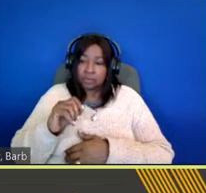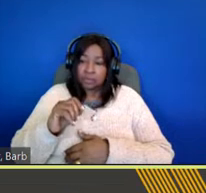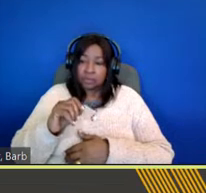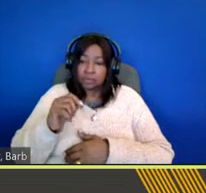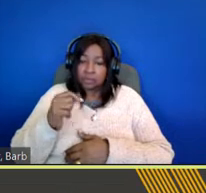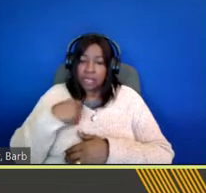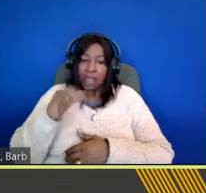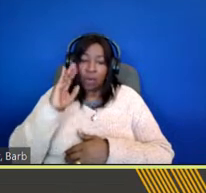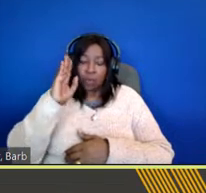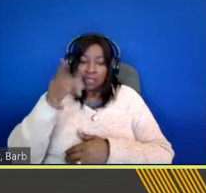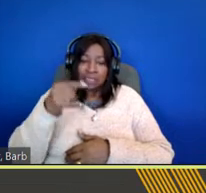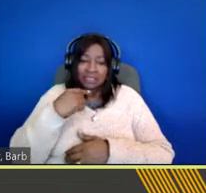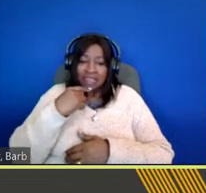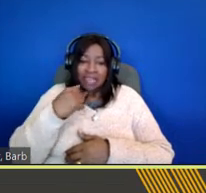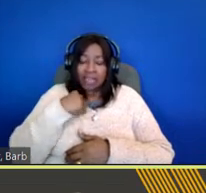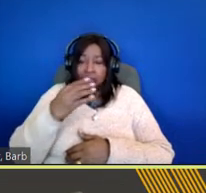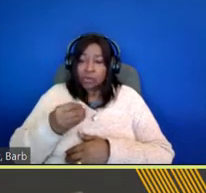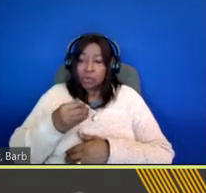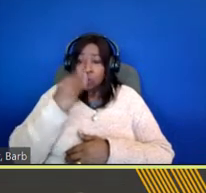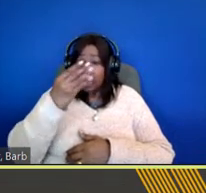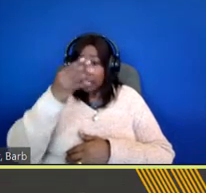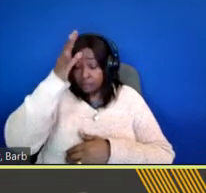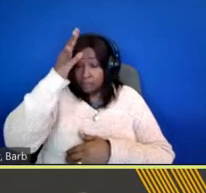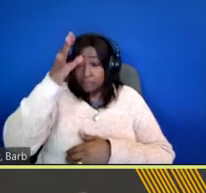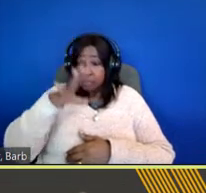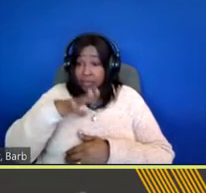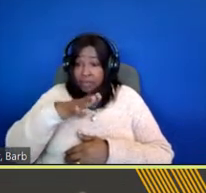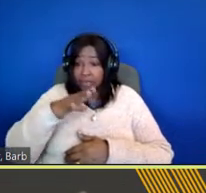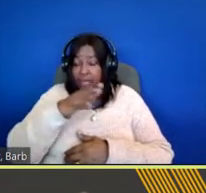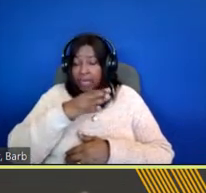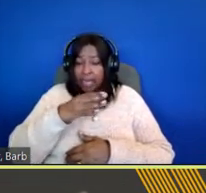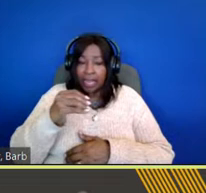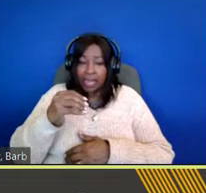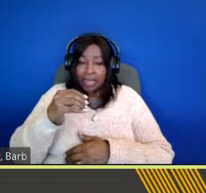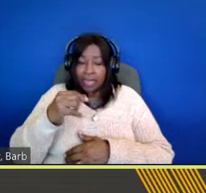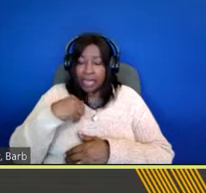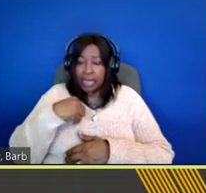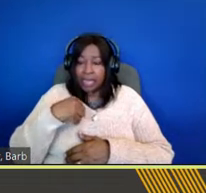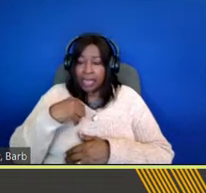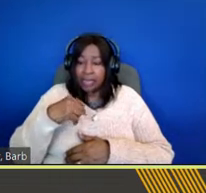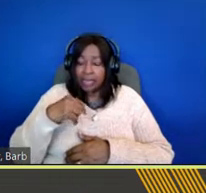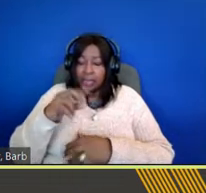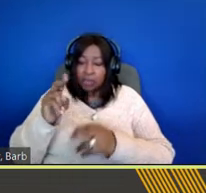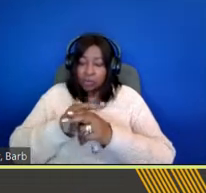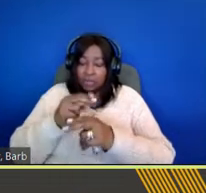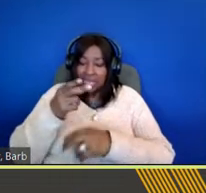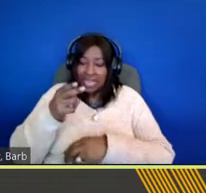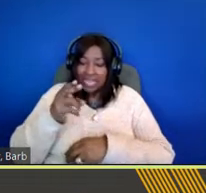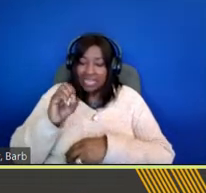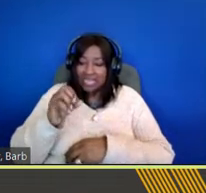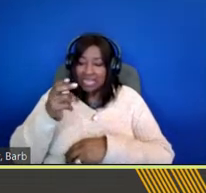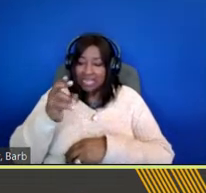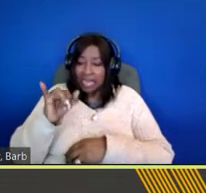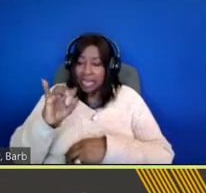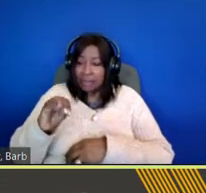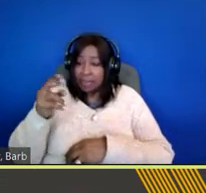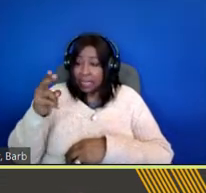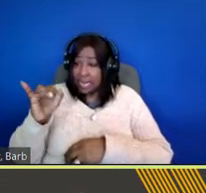a Caucasian male and I go by he, him, his,